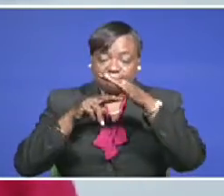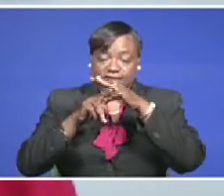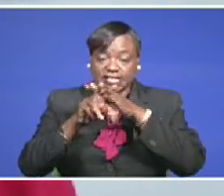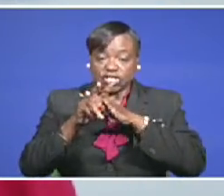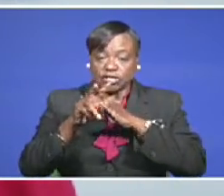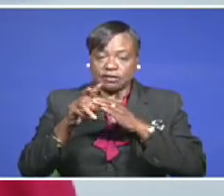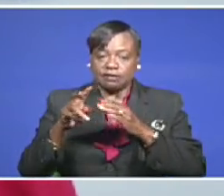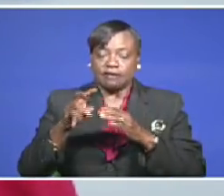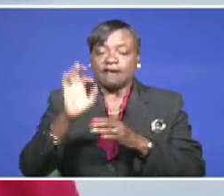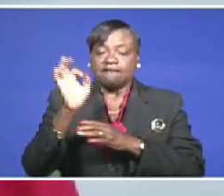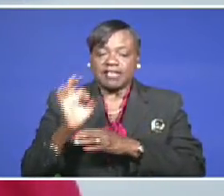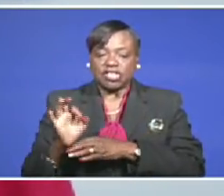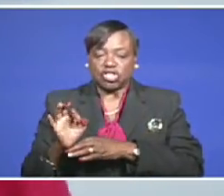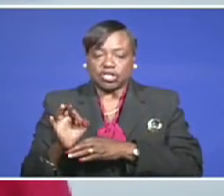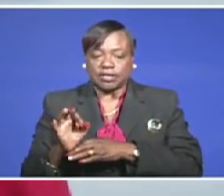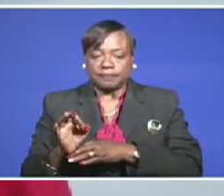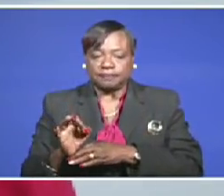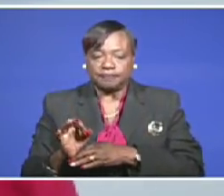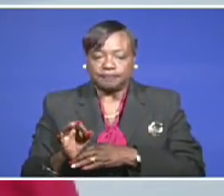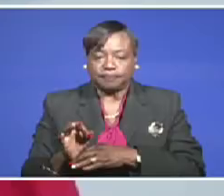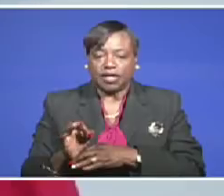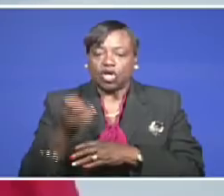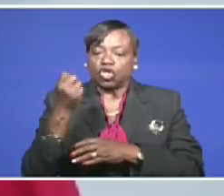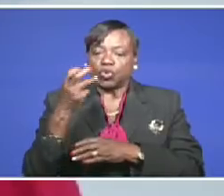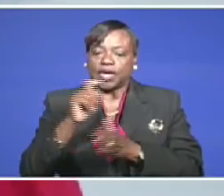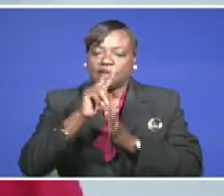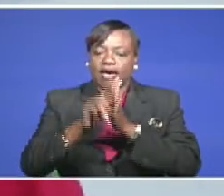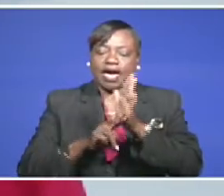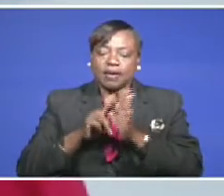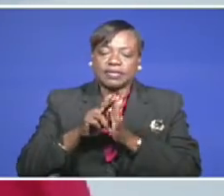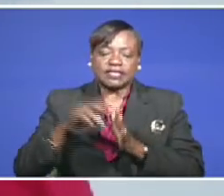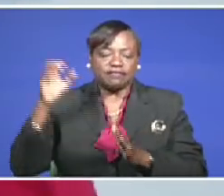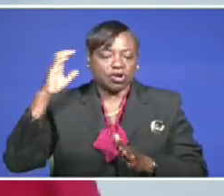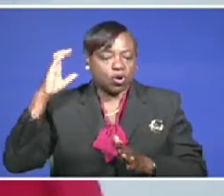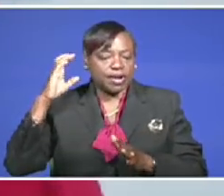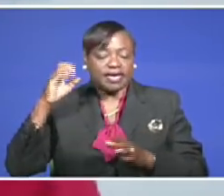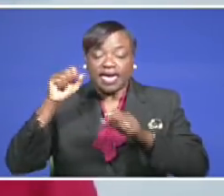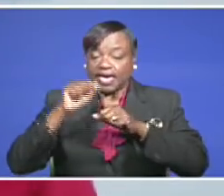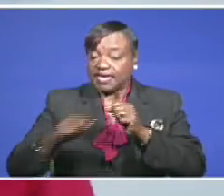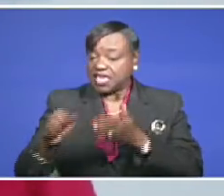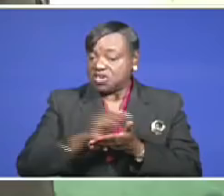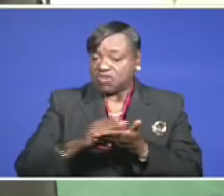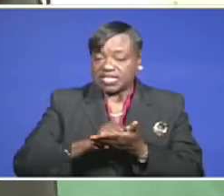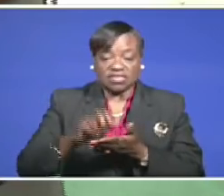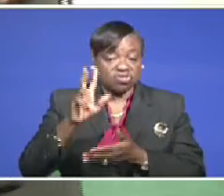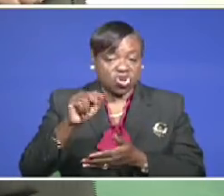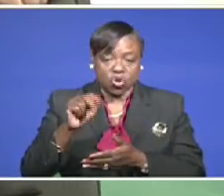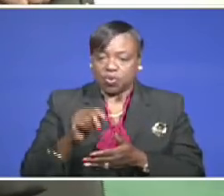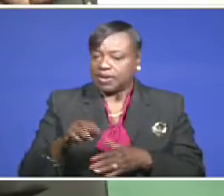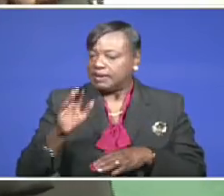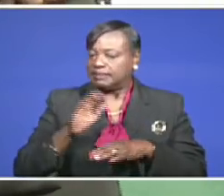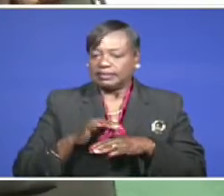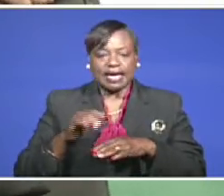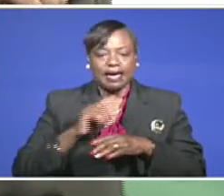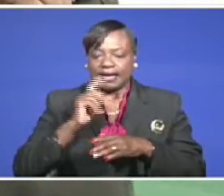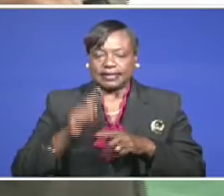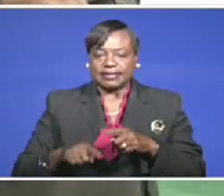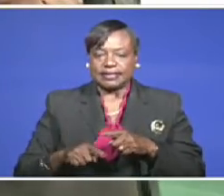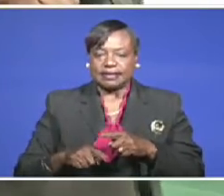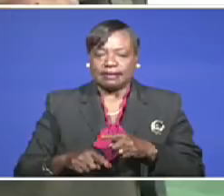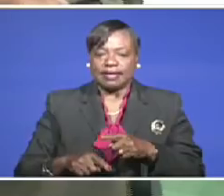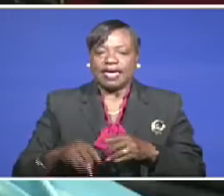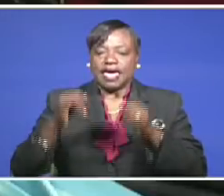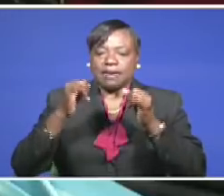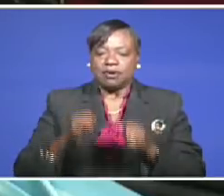1080p camera, high def. They get 12 hours of recording on them. Can they erase it? No, it's tamper-proof. Immigration Director Clarence